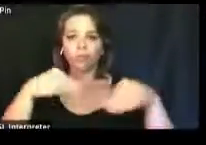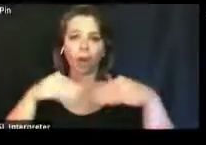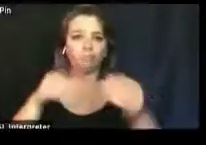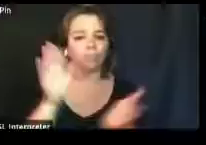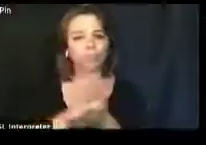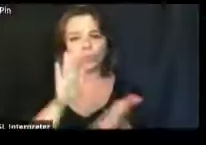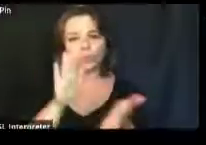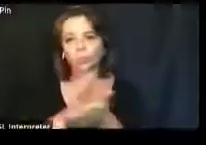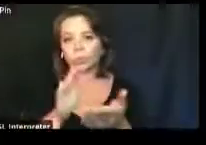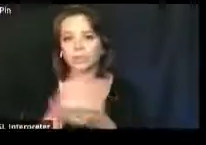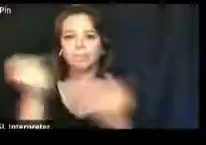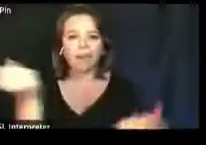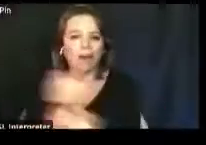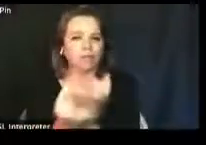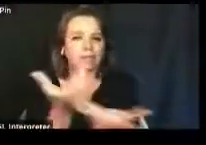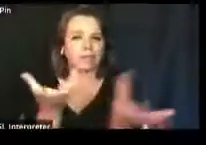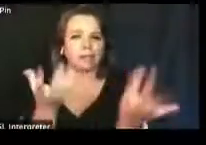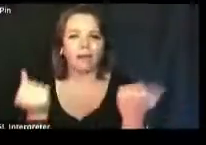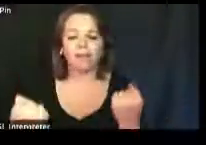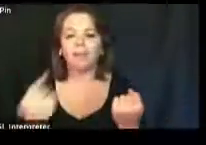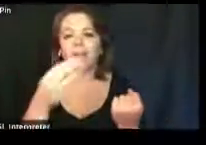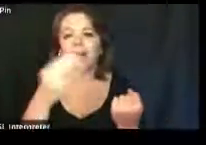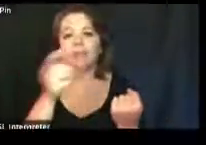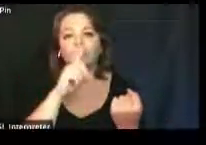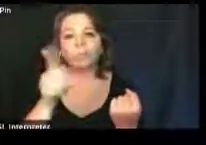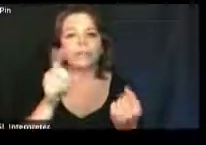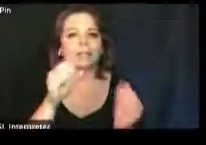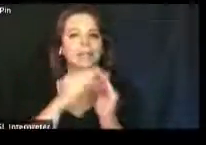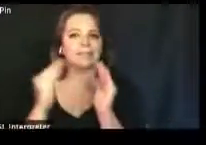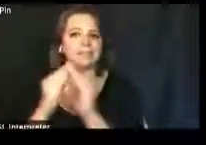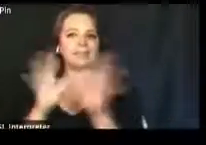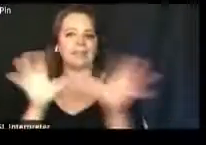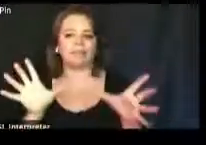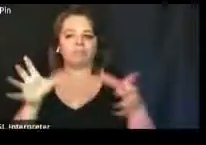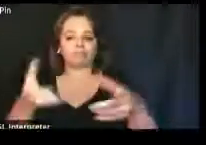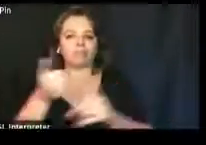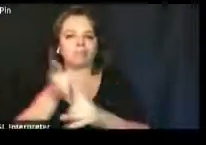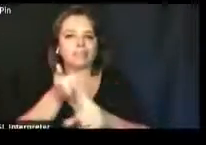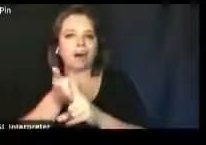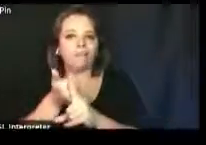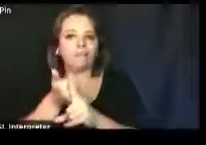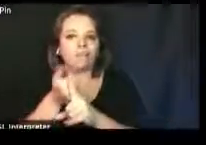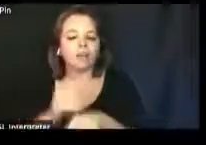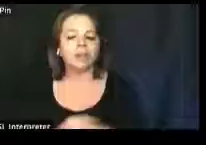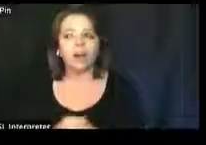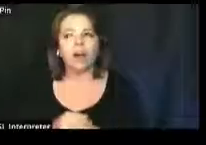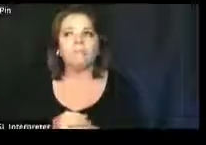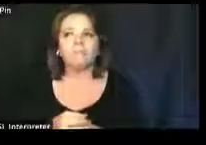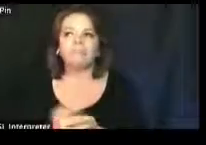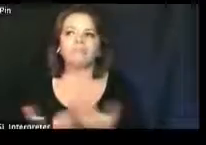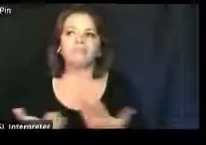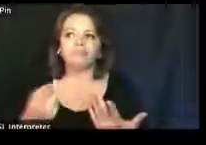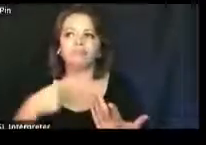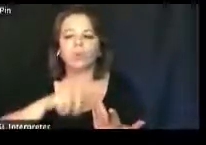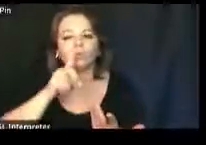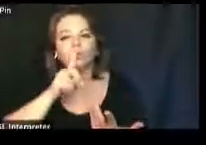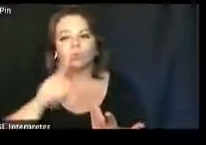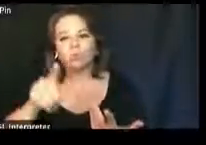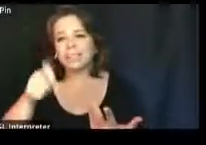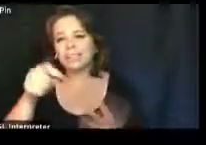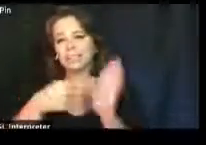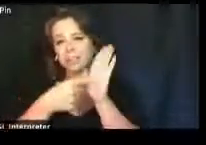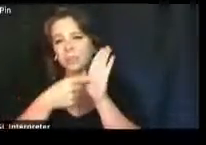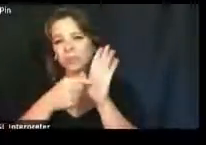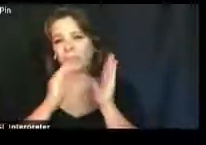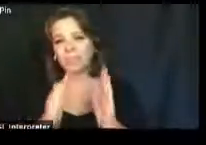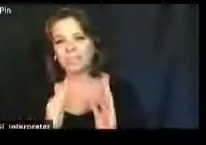about everything. And it's really a city into itself, really. We really need representatives